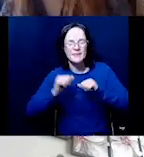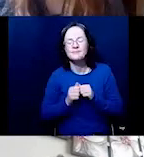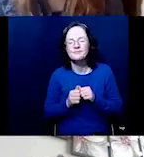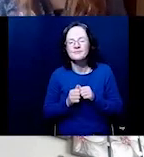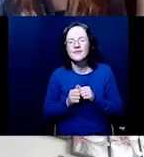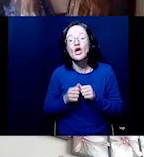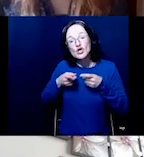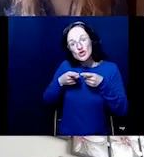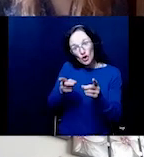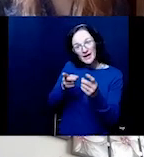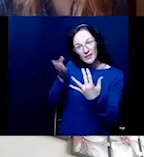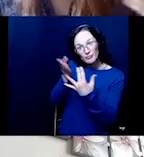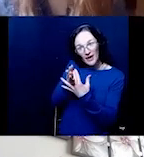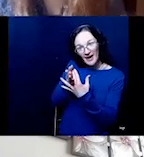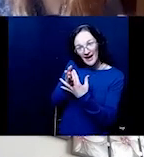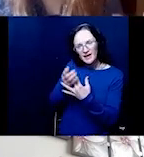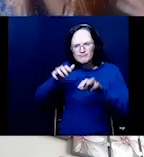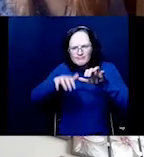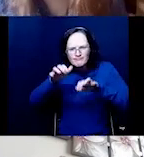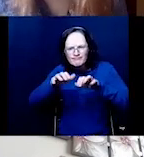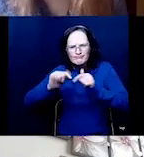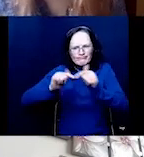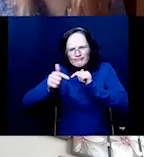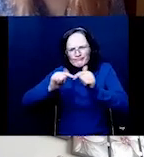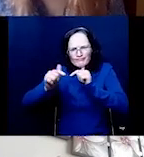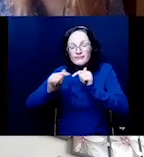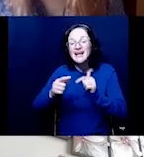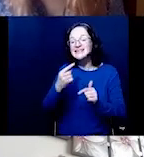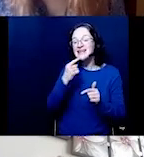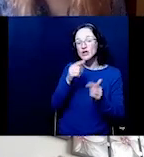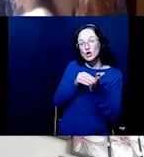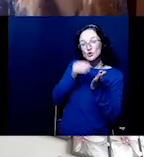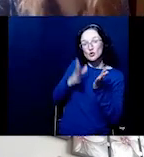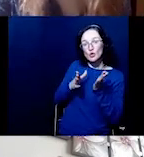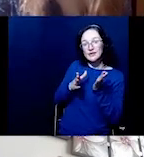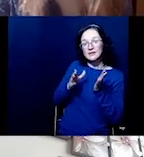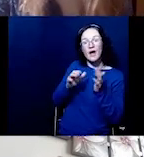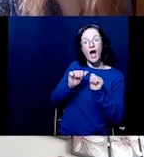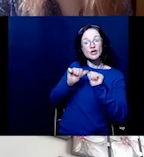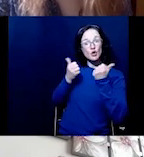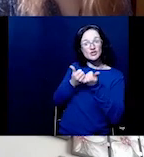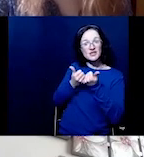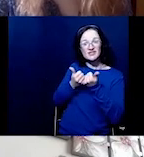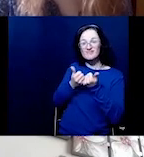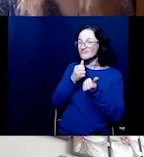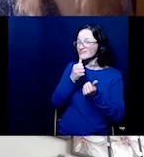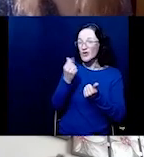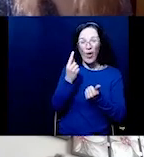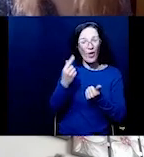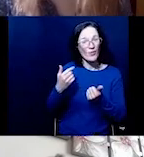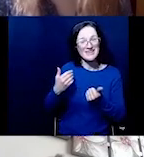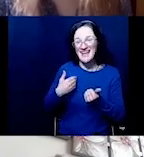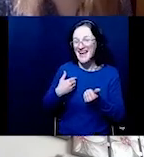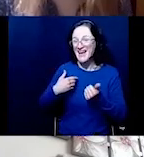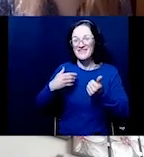chat of the fact that student associations don't always have accessible rooms. And one person wanted to talk about autism.